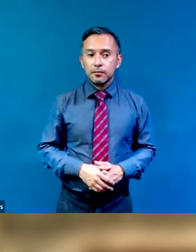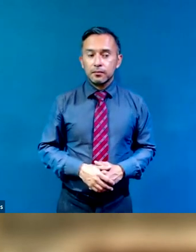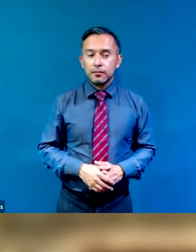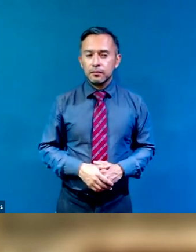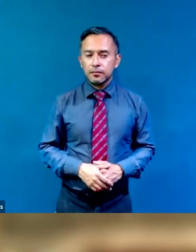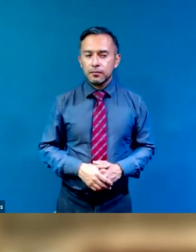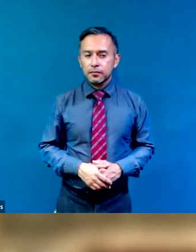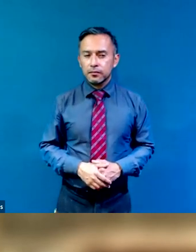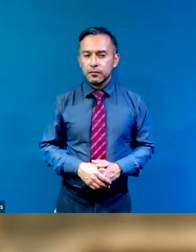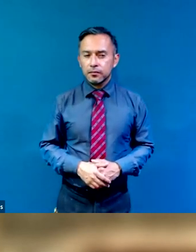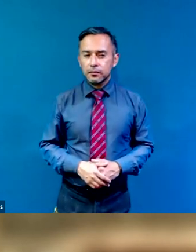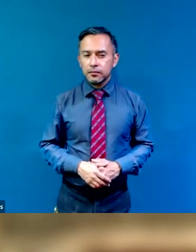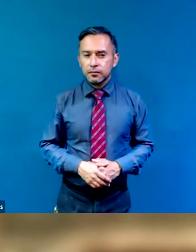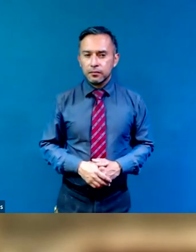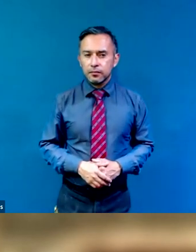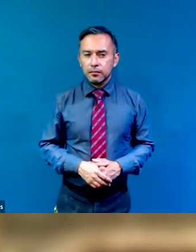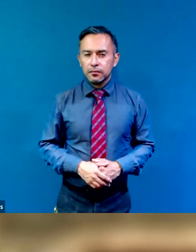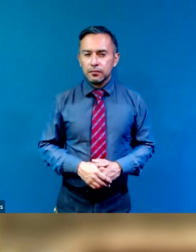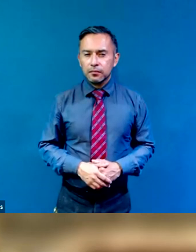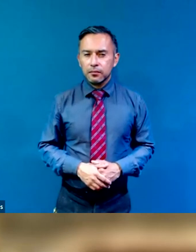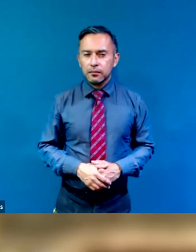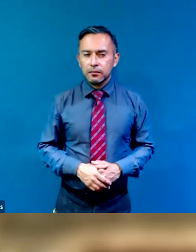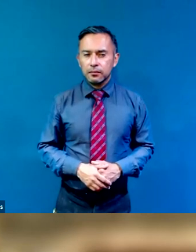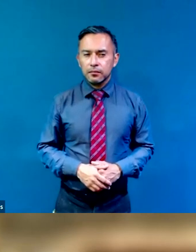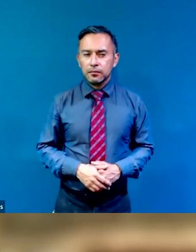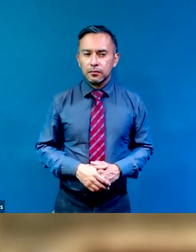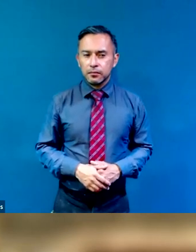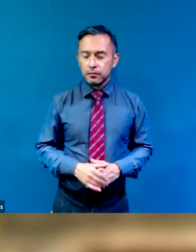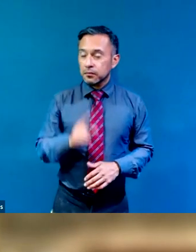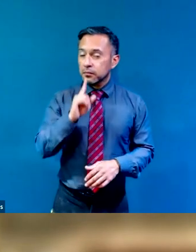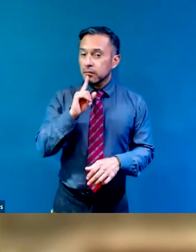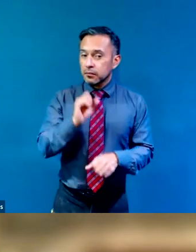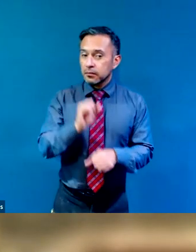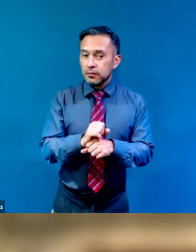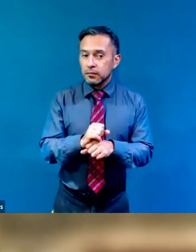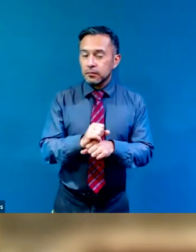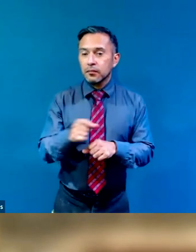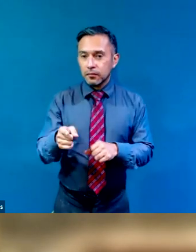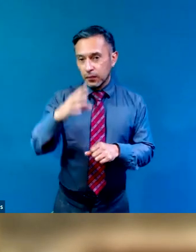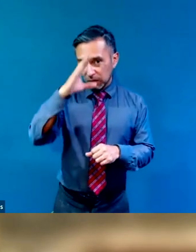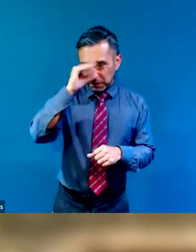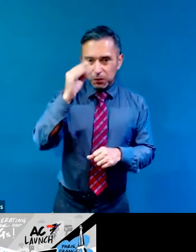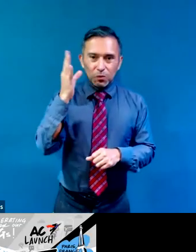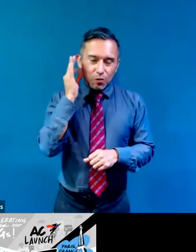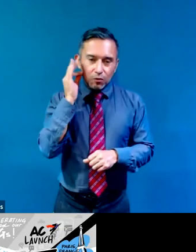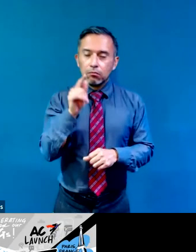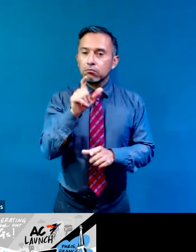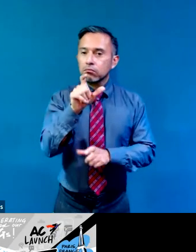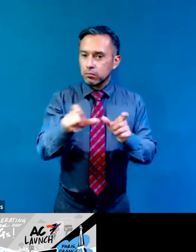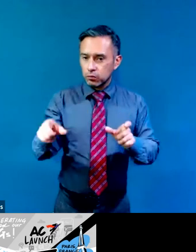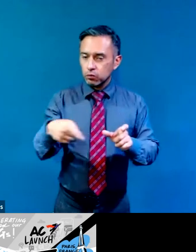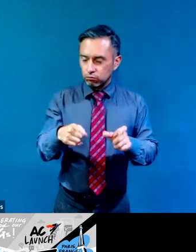ensure that each of us becomes involved, as I mentioned earlier, by becoming a commitment maker. As